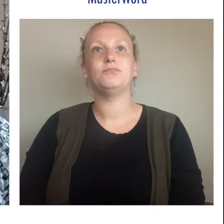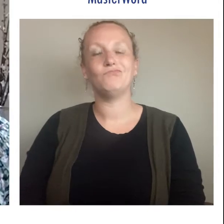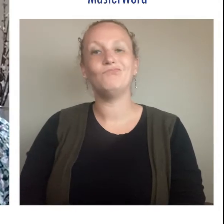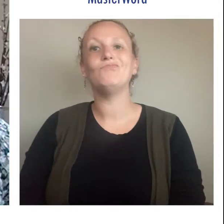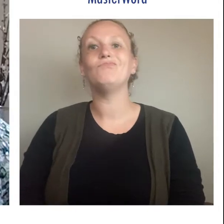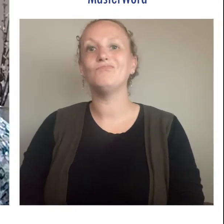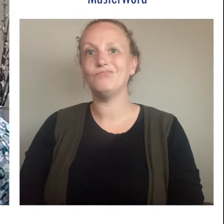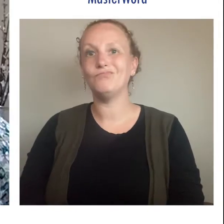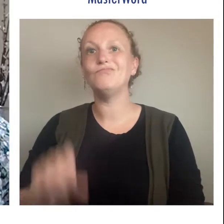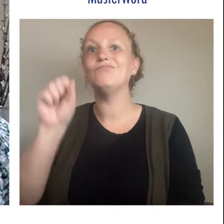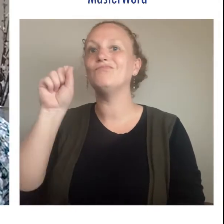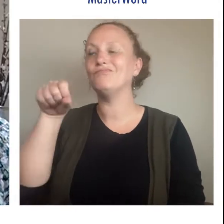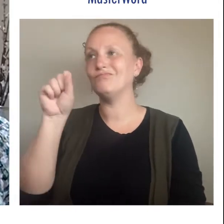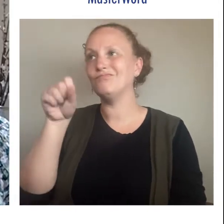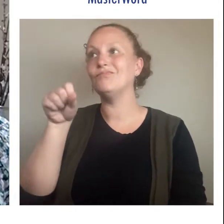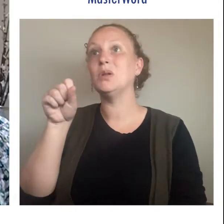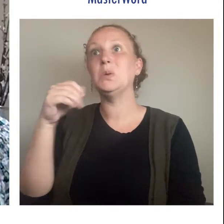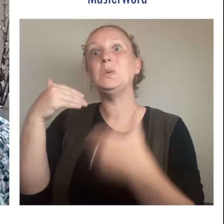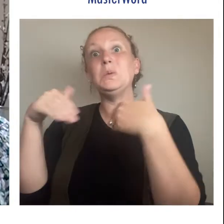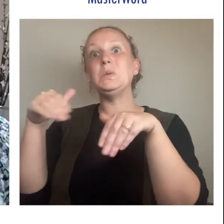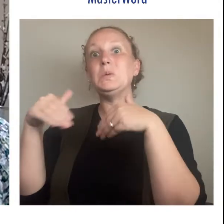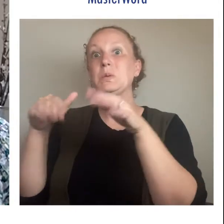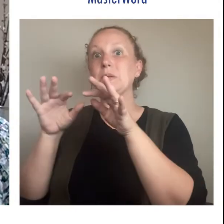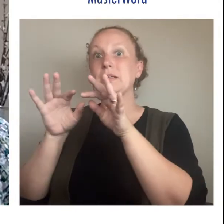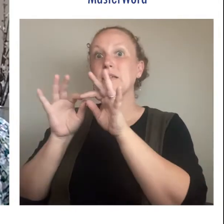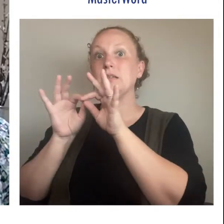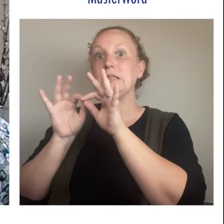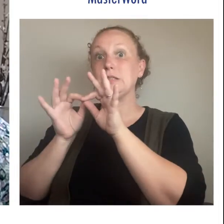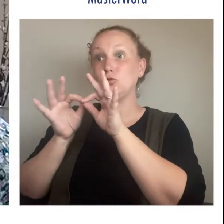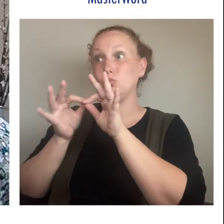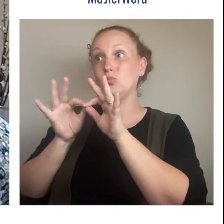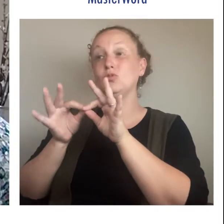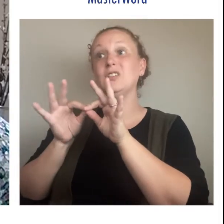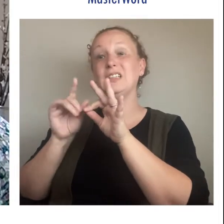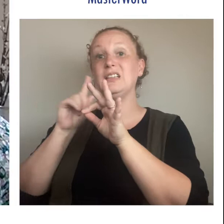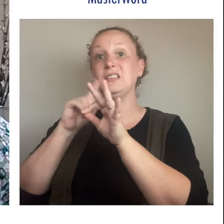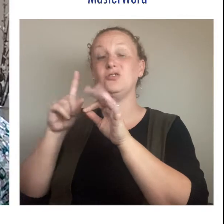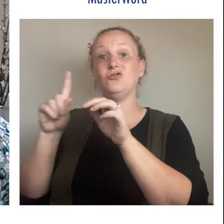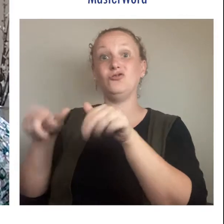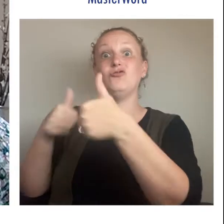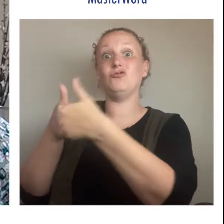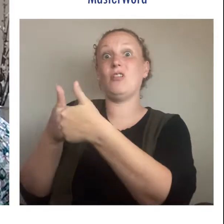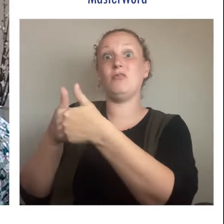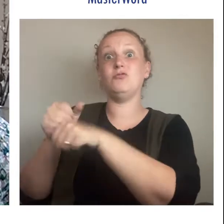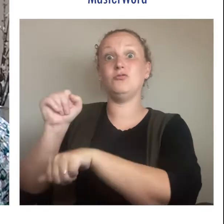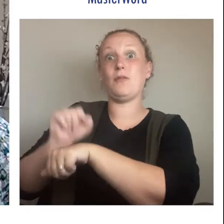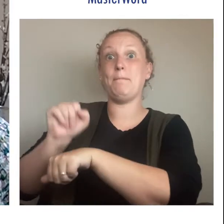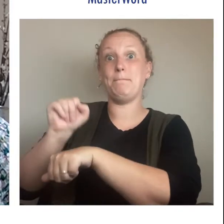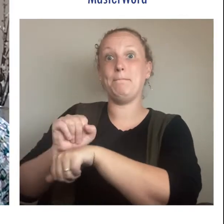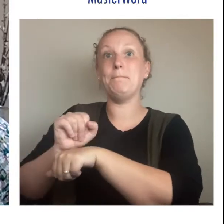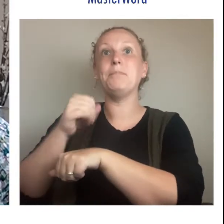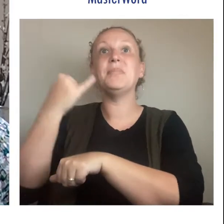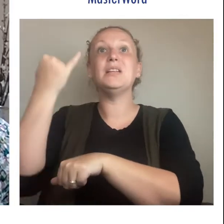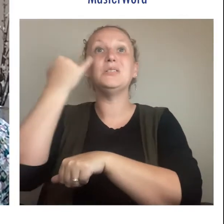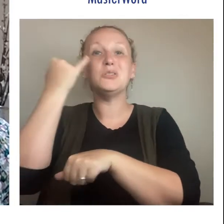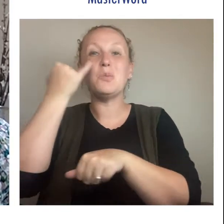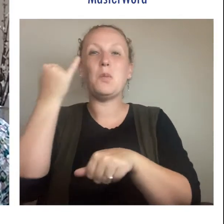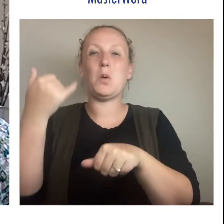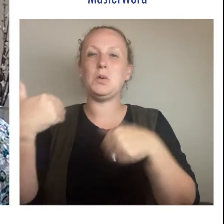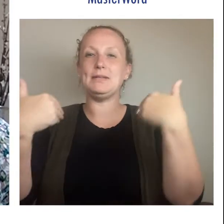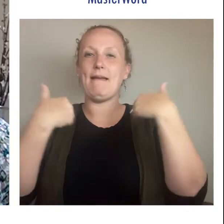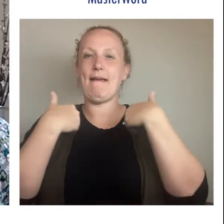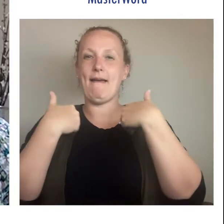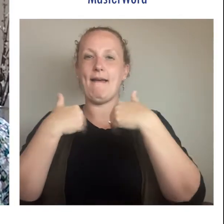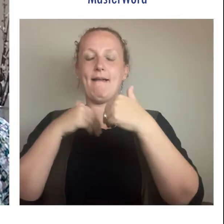profession. Certainly, and it's a very difficult job to interpret a deposition, for example,